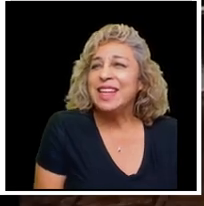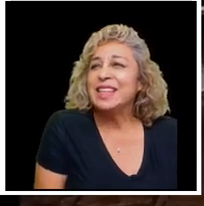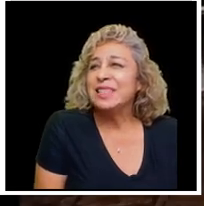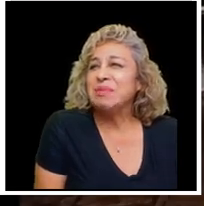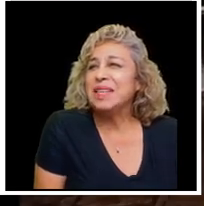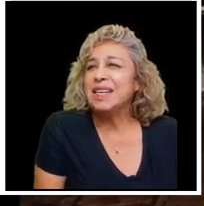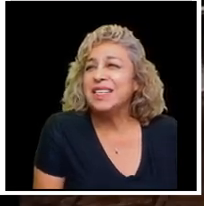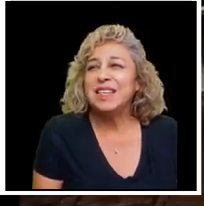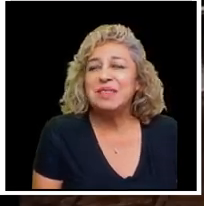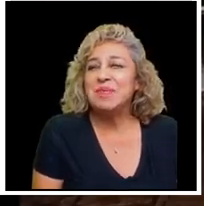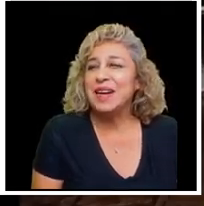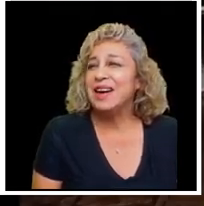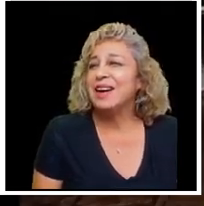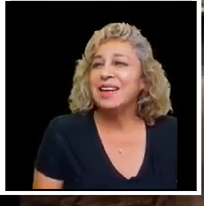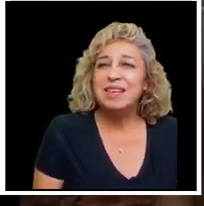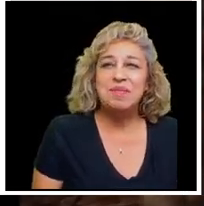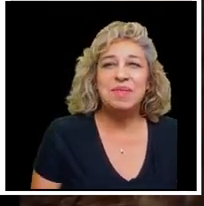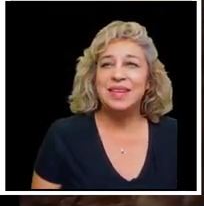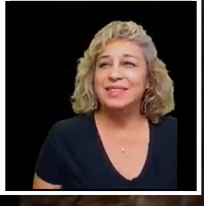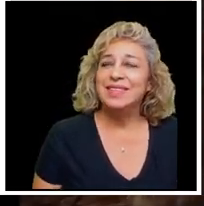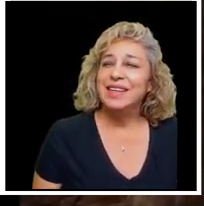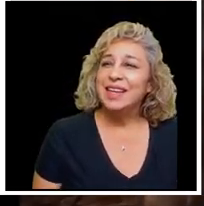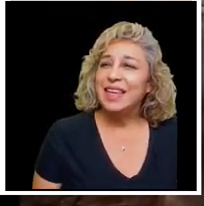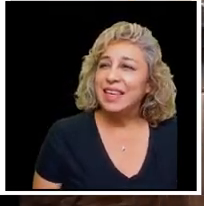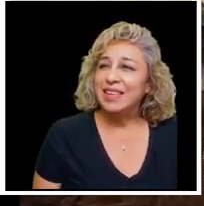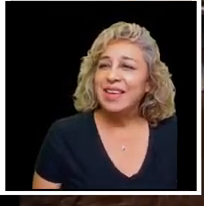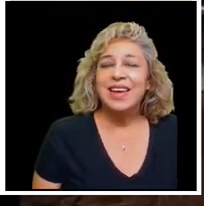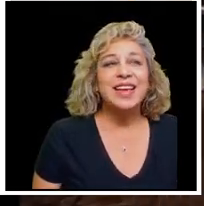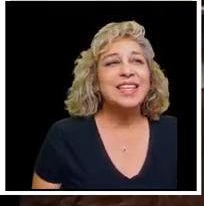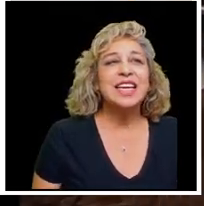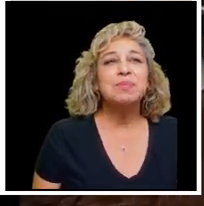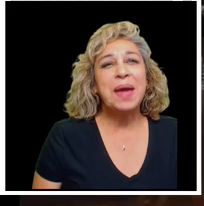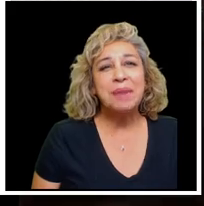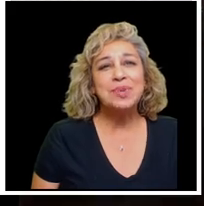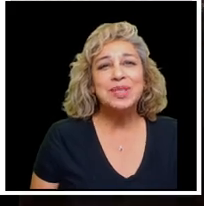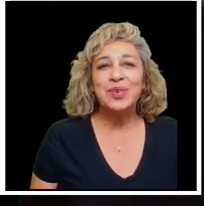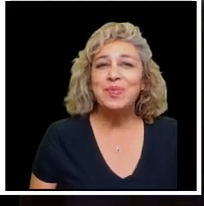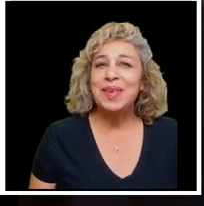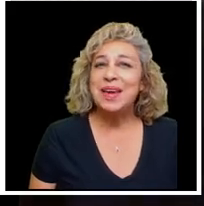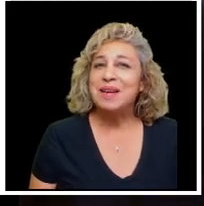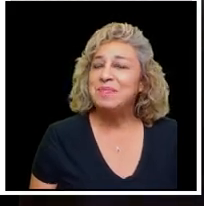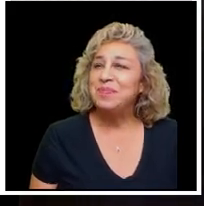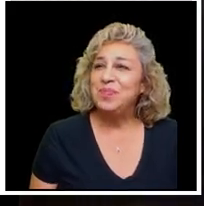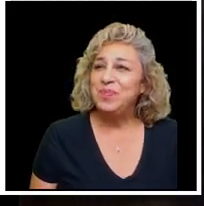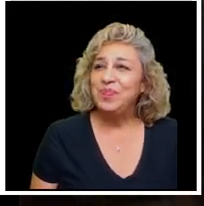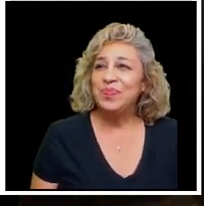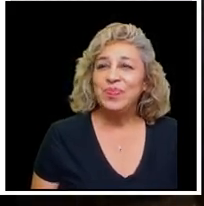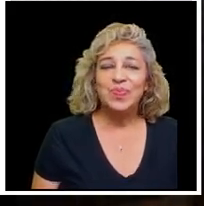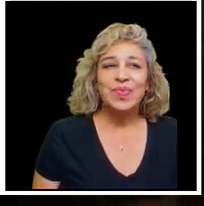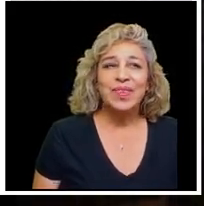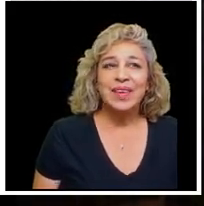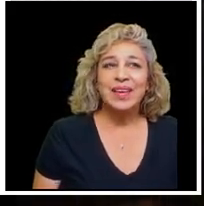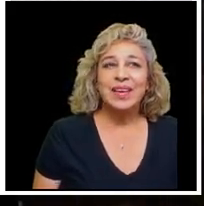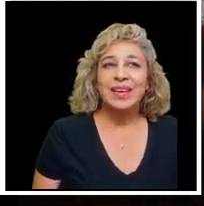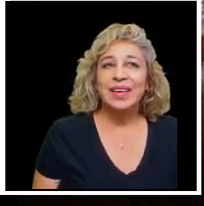loves it he lets them touch them and hug them and he takes papers from man